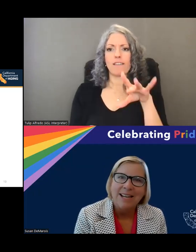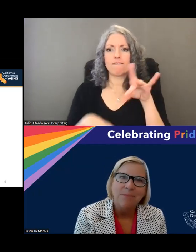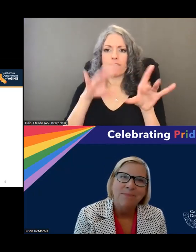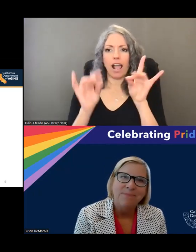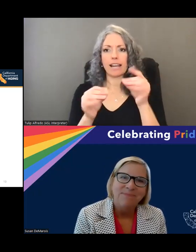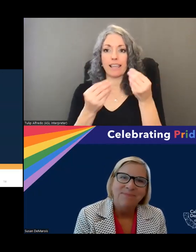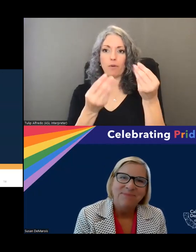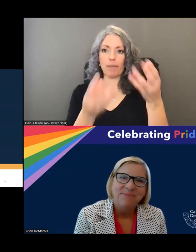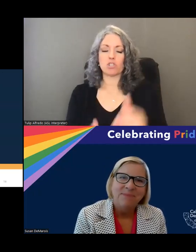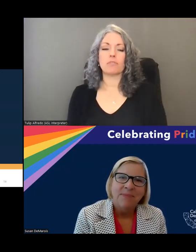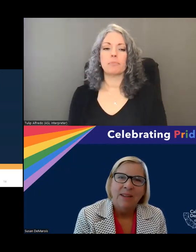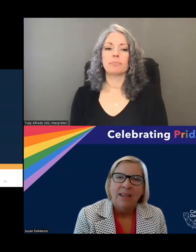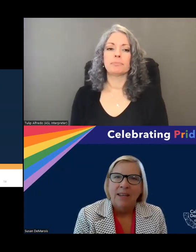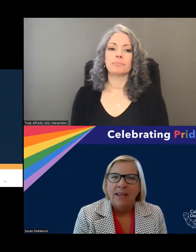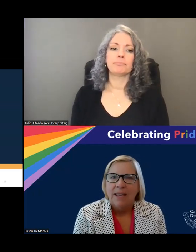And next slide.